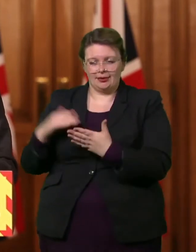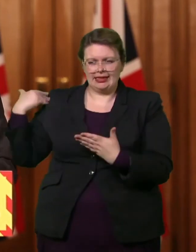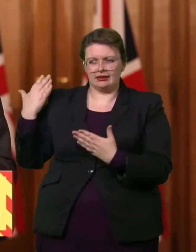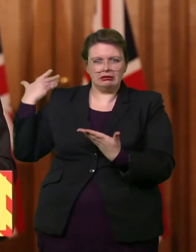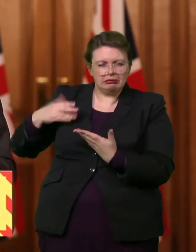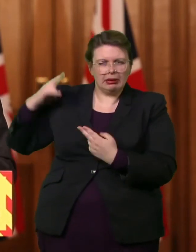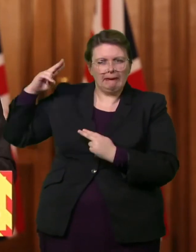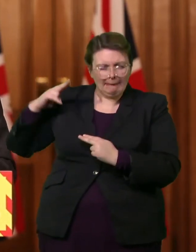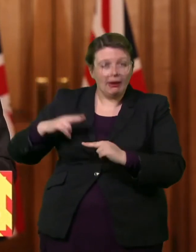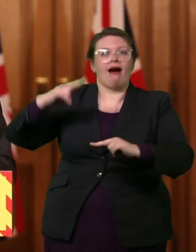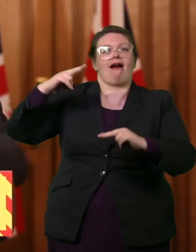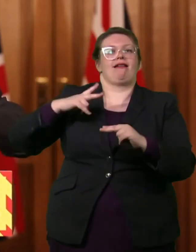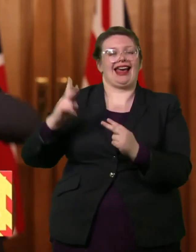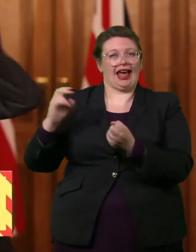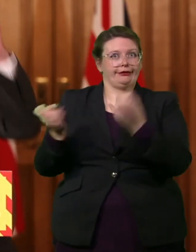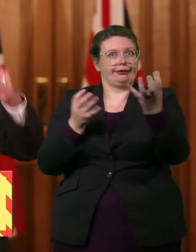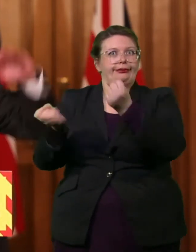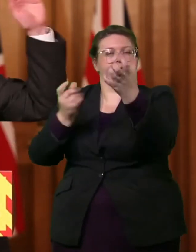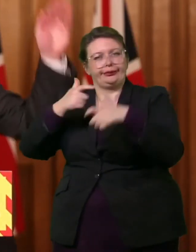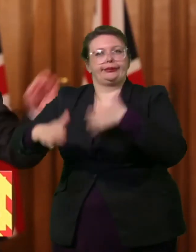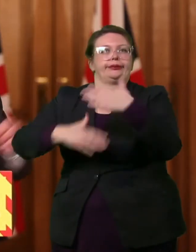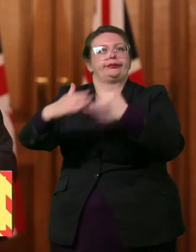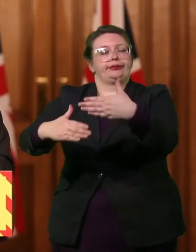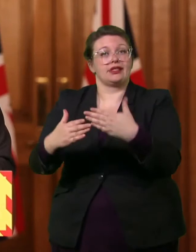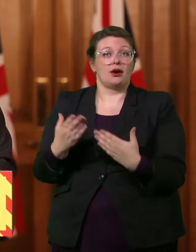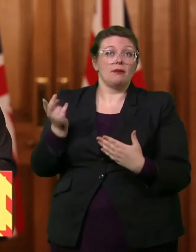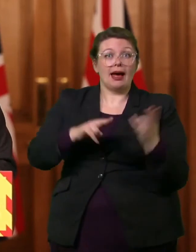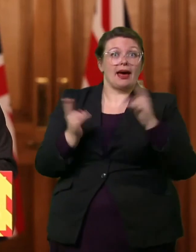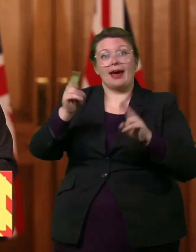is coming back. We all know that it goes in, it's